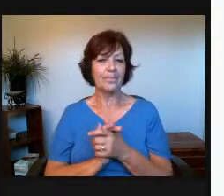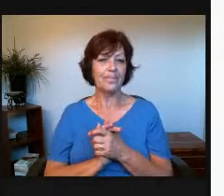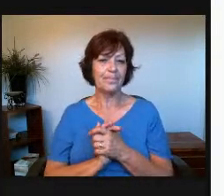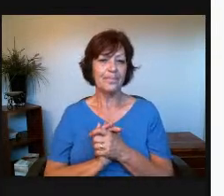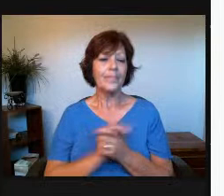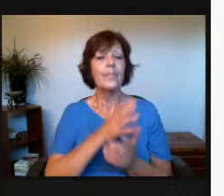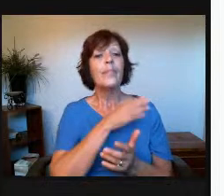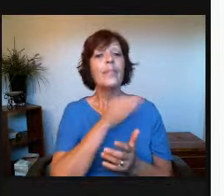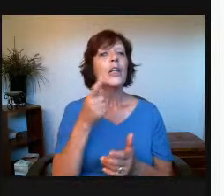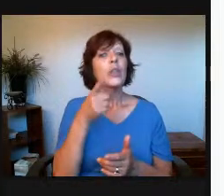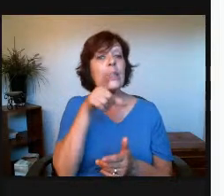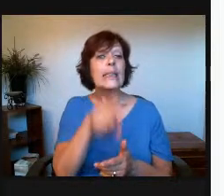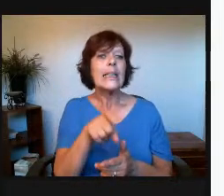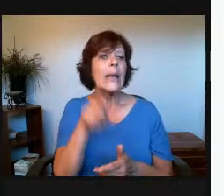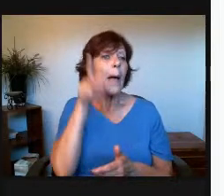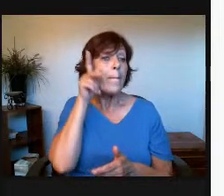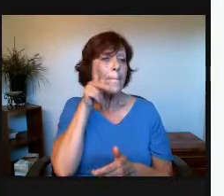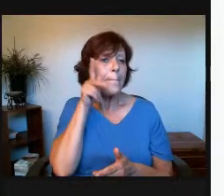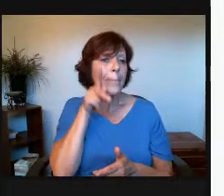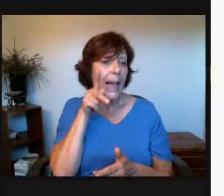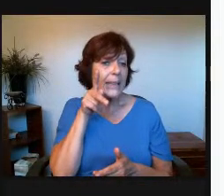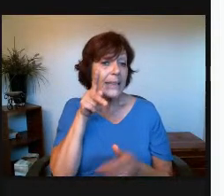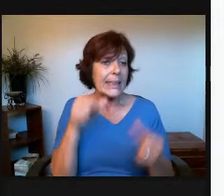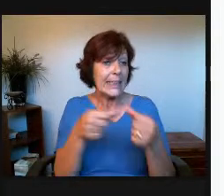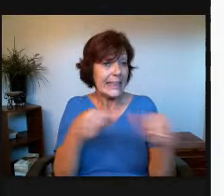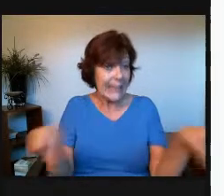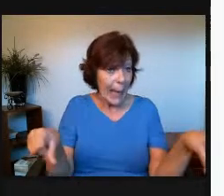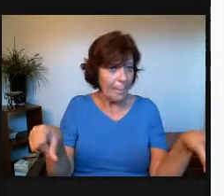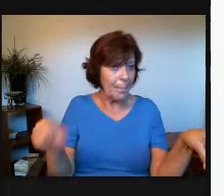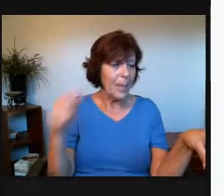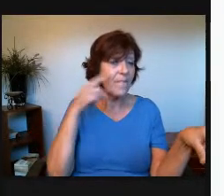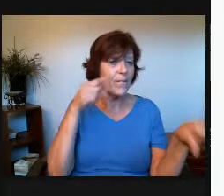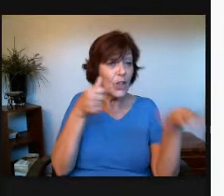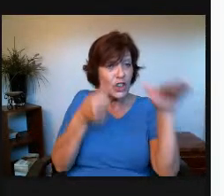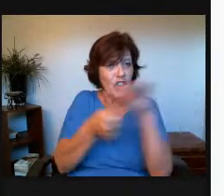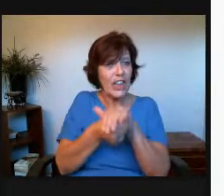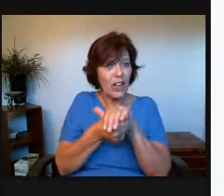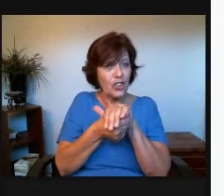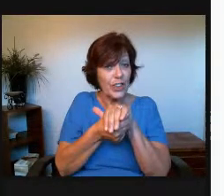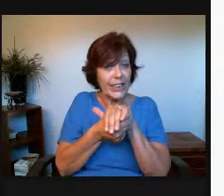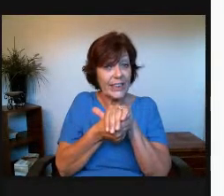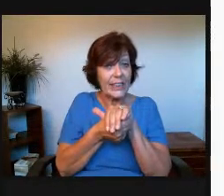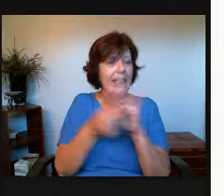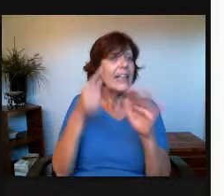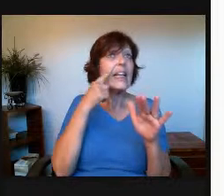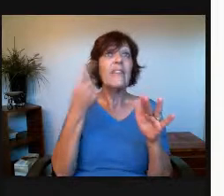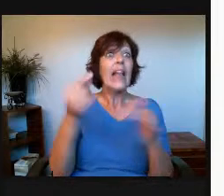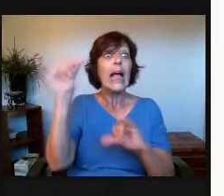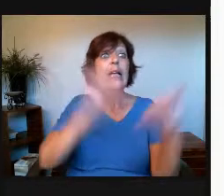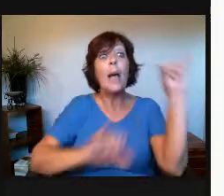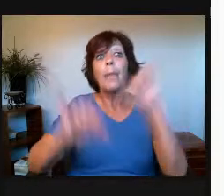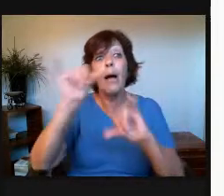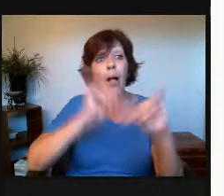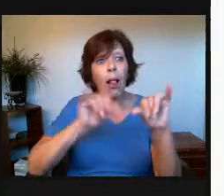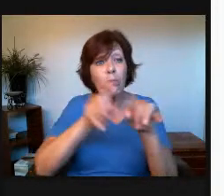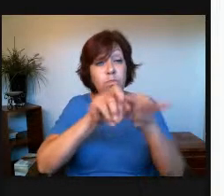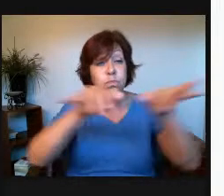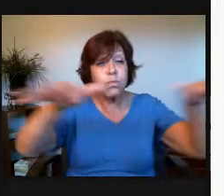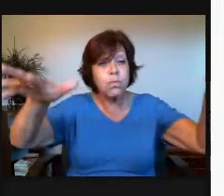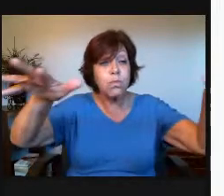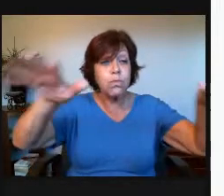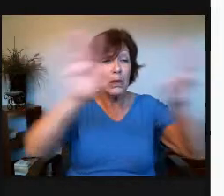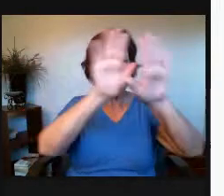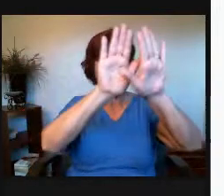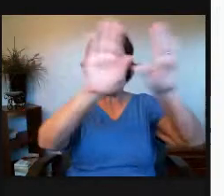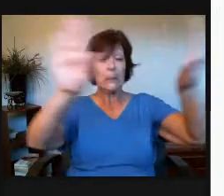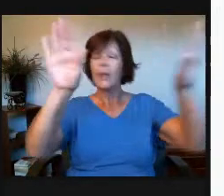And you're going to need some plastic sheeting and duct tape for sheltering in place during a hazardous materials incident. And that's